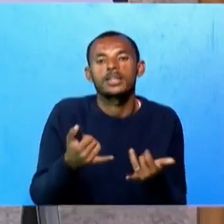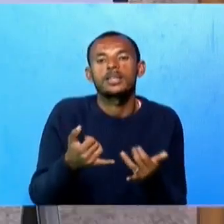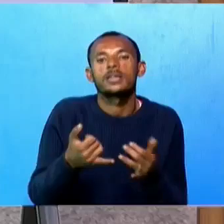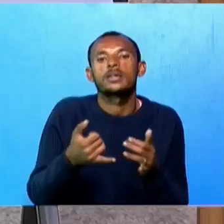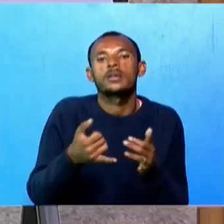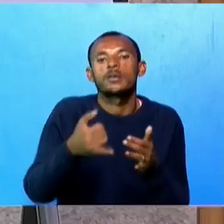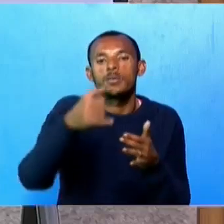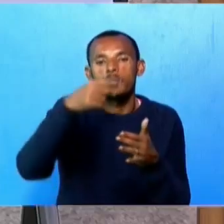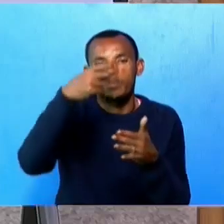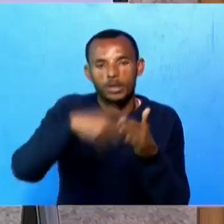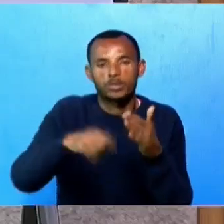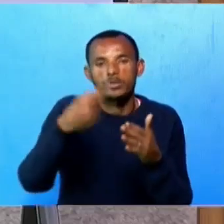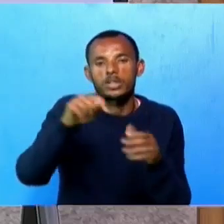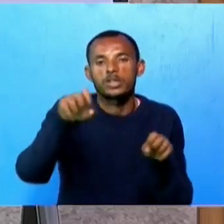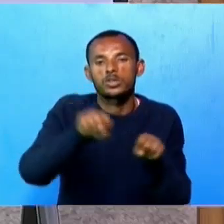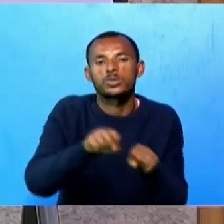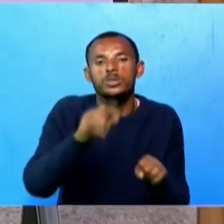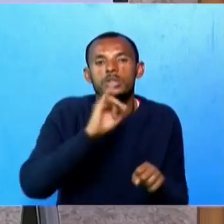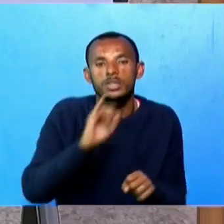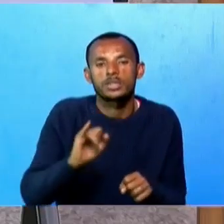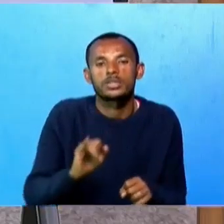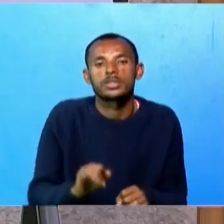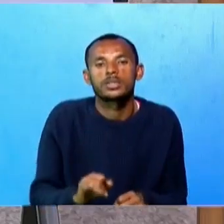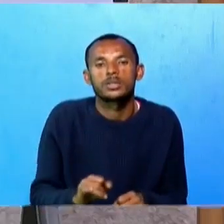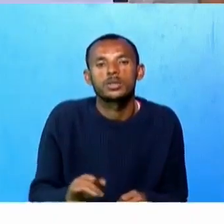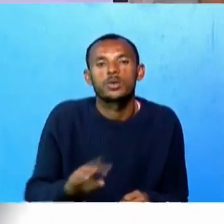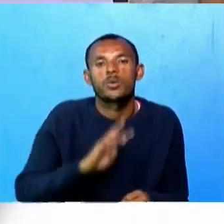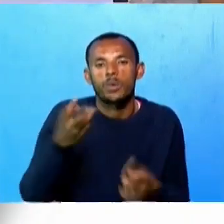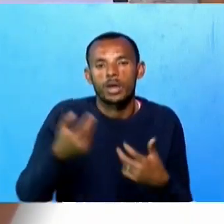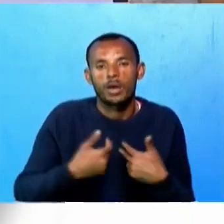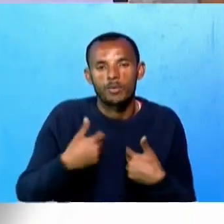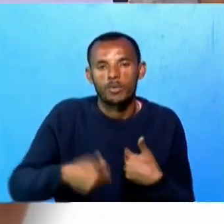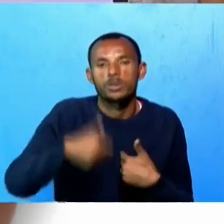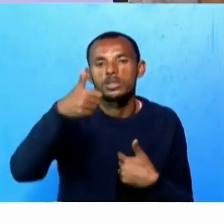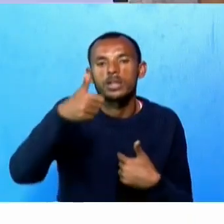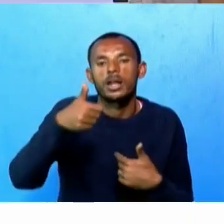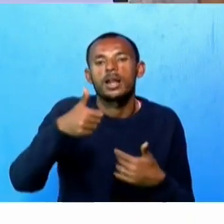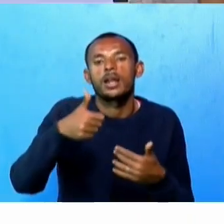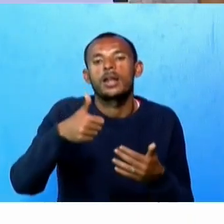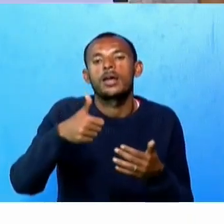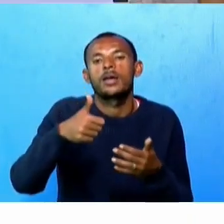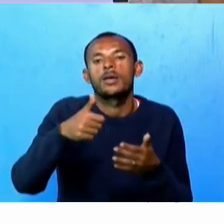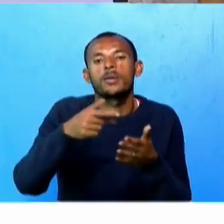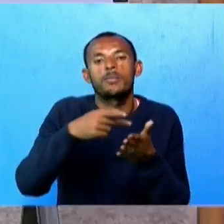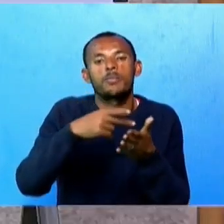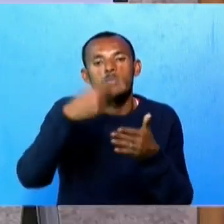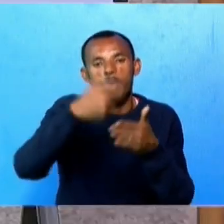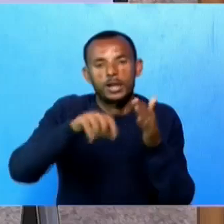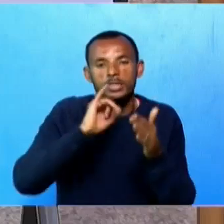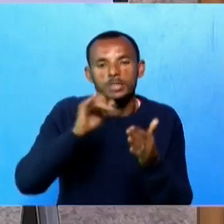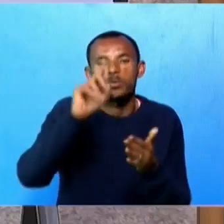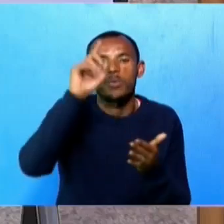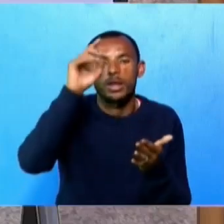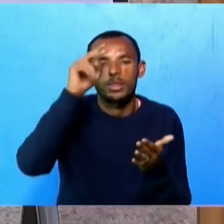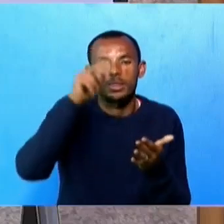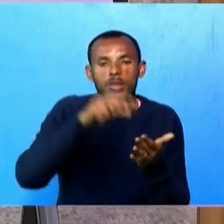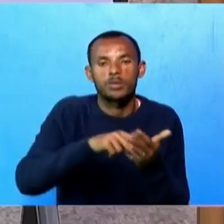shoe. Okay, already we have the original price of the shoe, which is 1,200